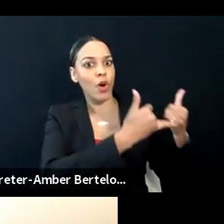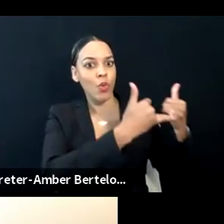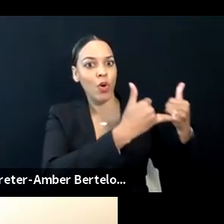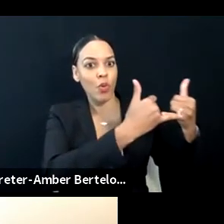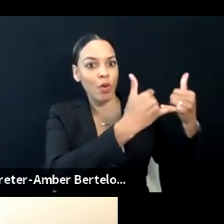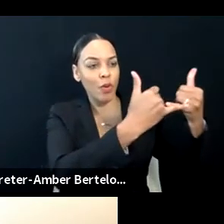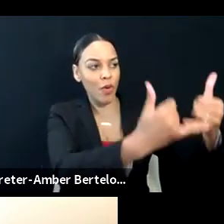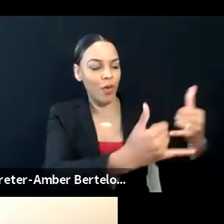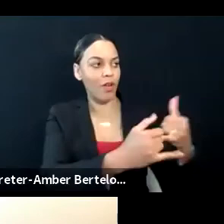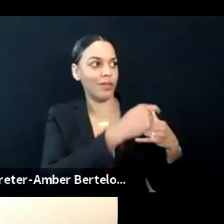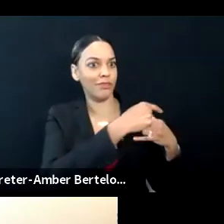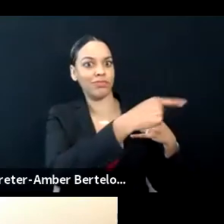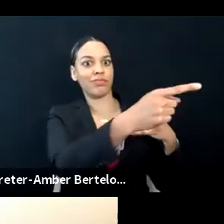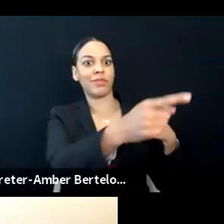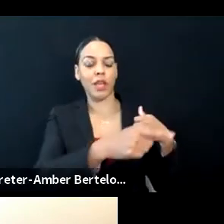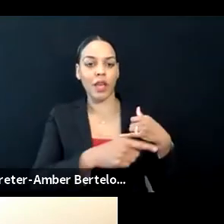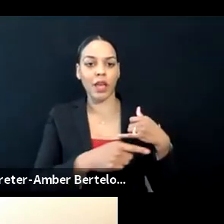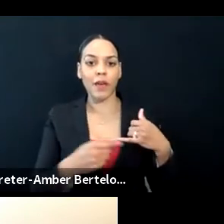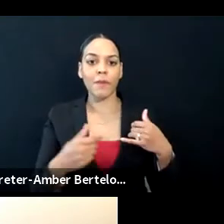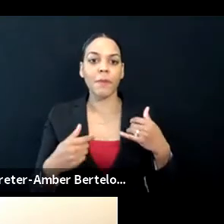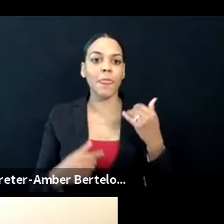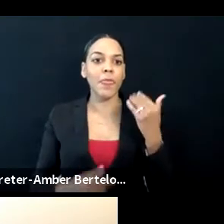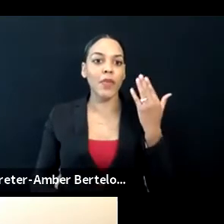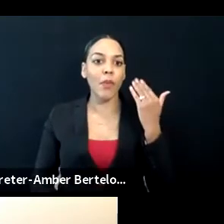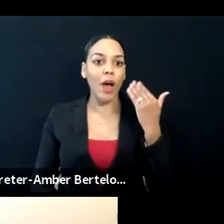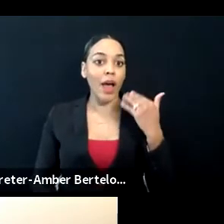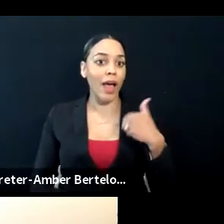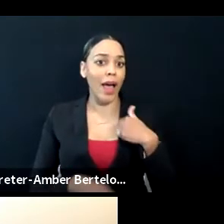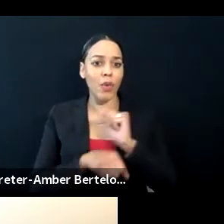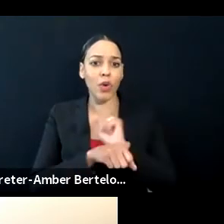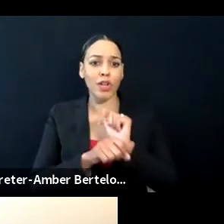group. I worked on an MA